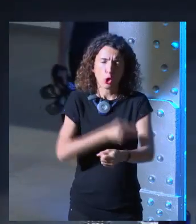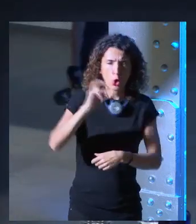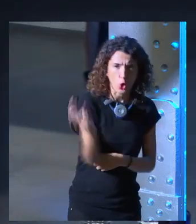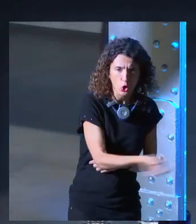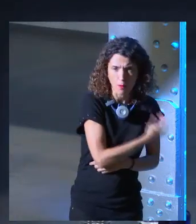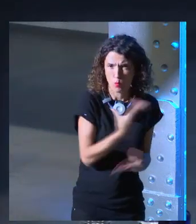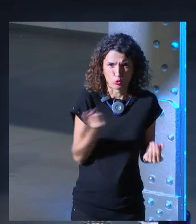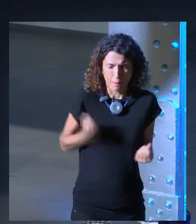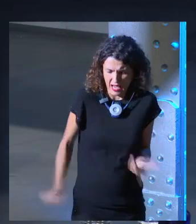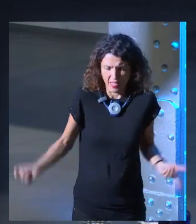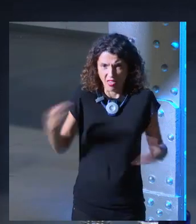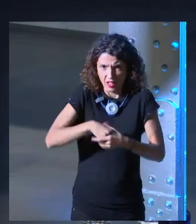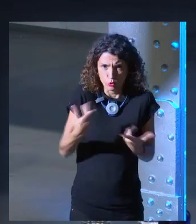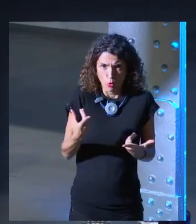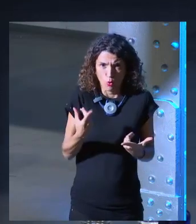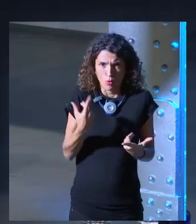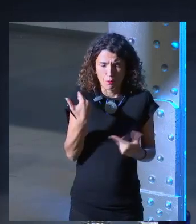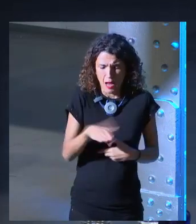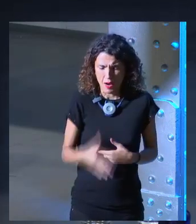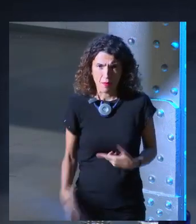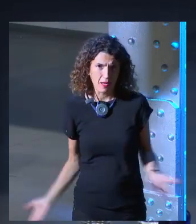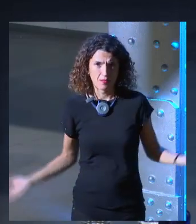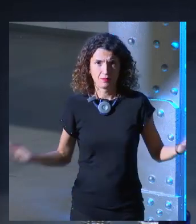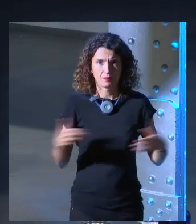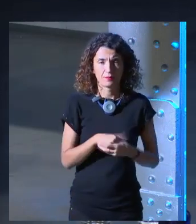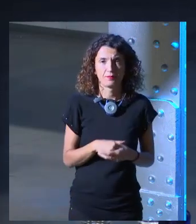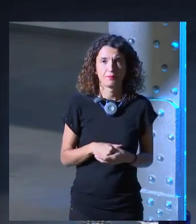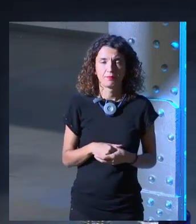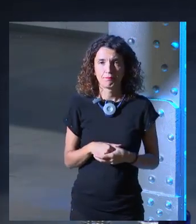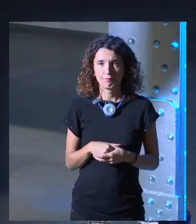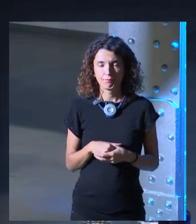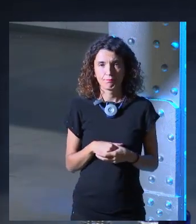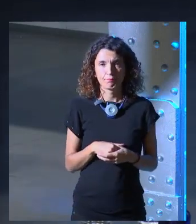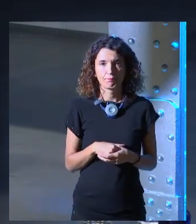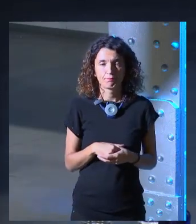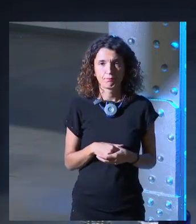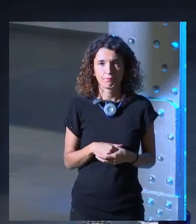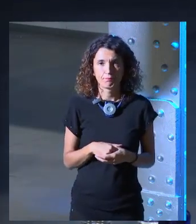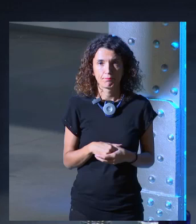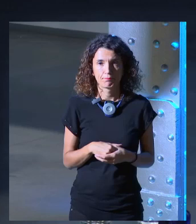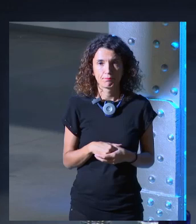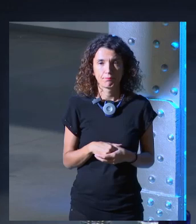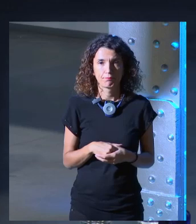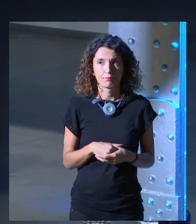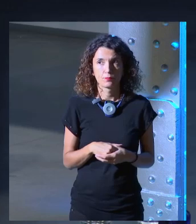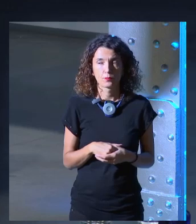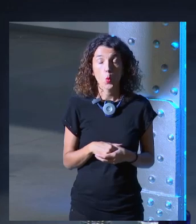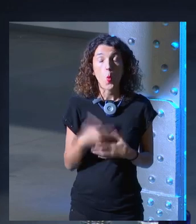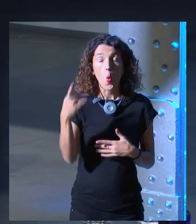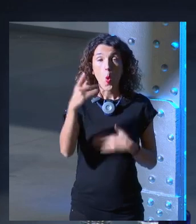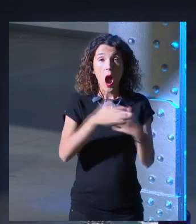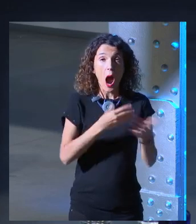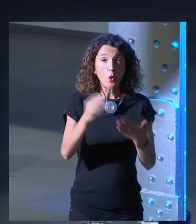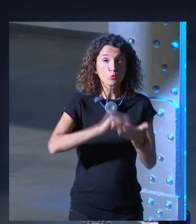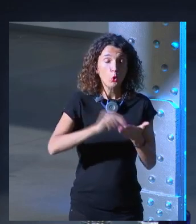there. And Ray Carver, the American short story writer, used to talk about it really as a way of trying to douse